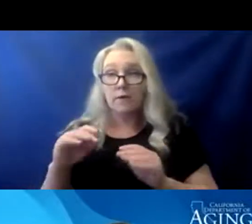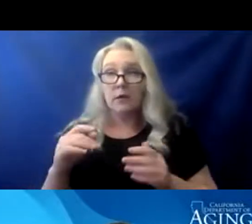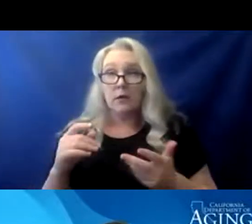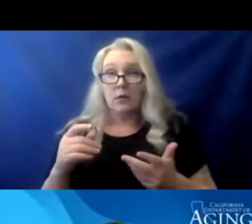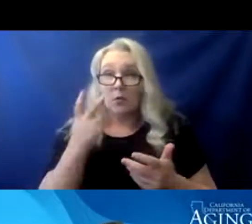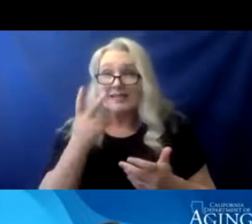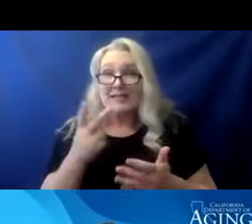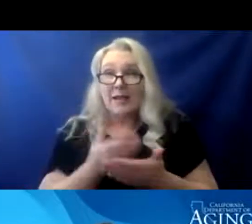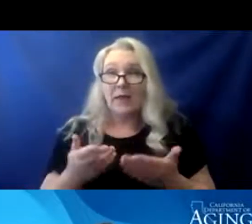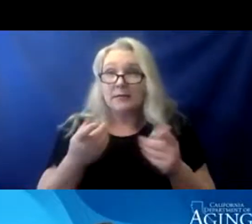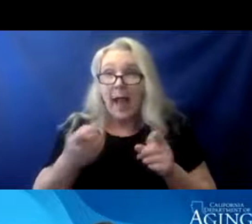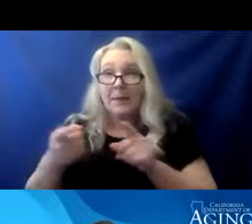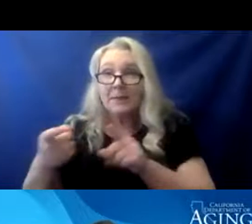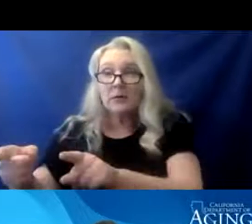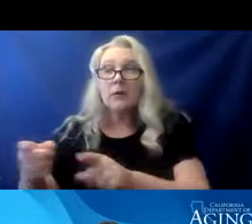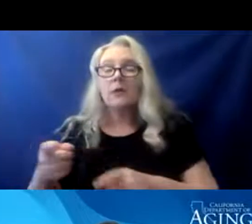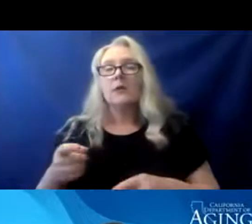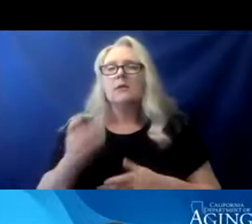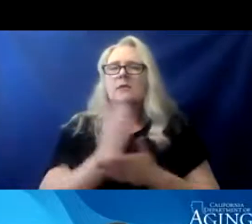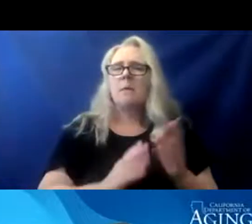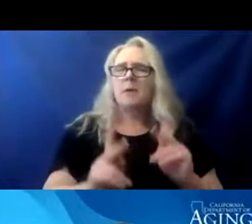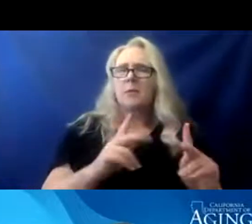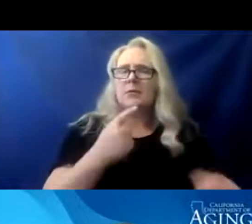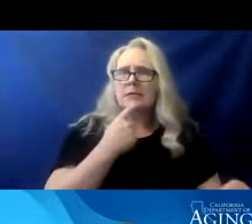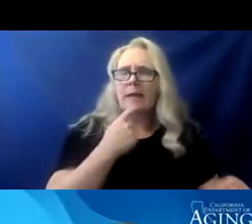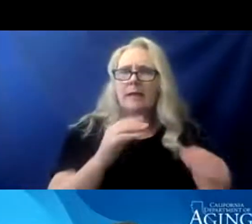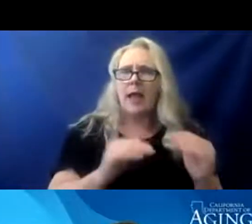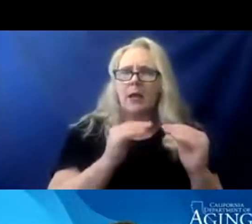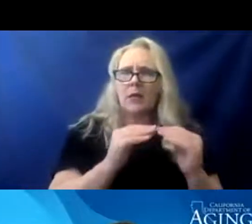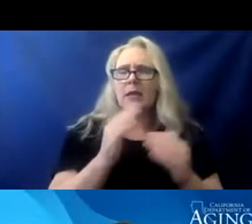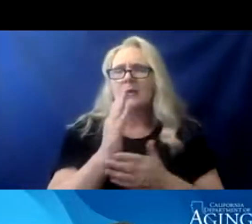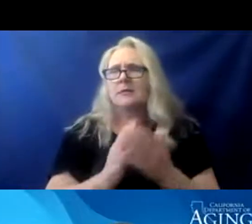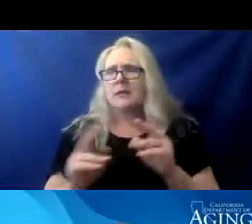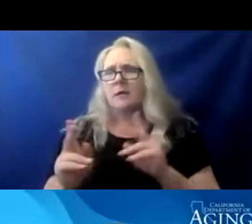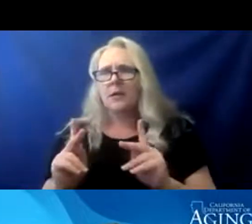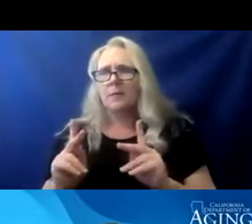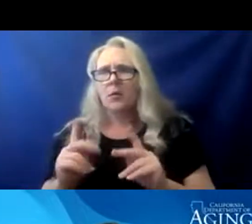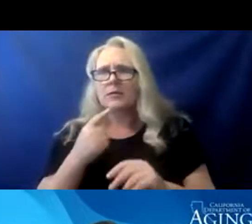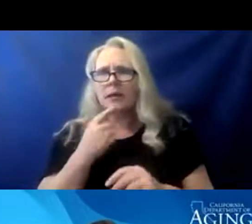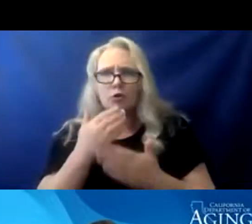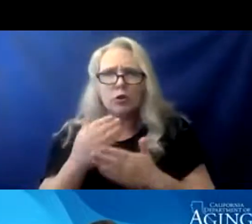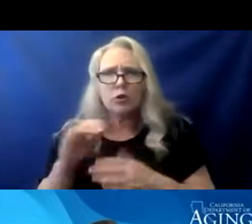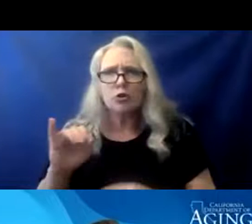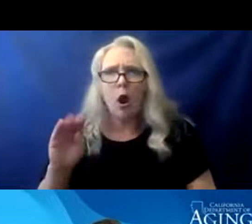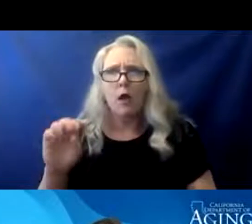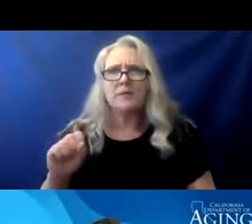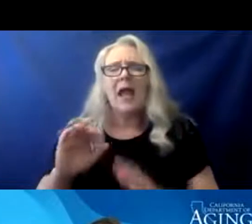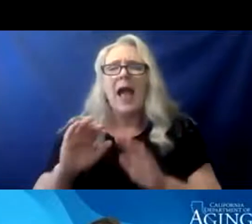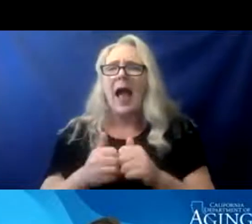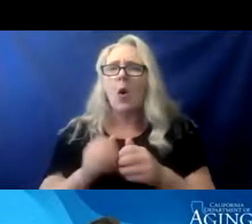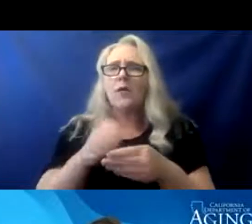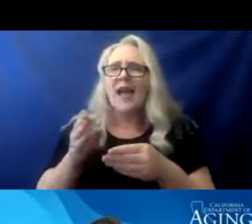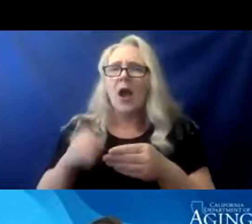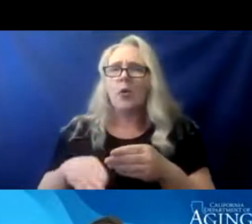life expectancy. Others of you mentioned equity. Doug mentioned, good jobs. Like, are those outcome measures moving? And those are going to